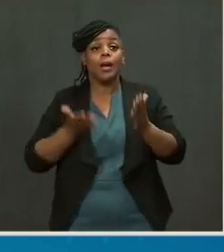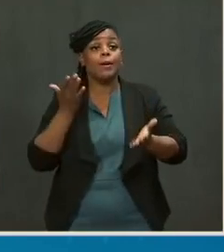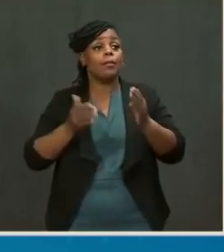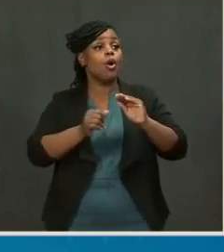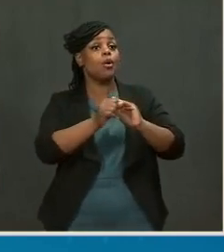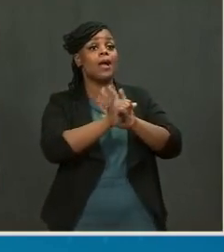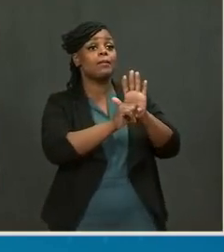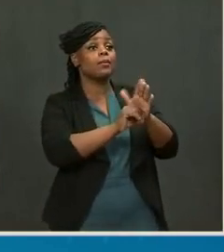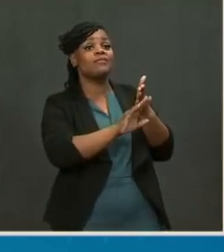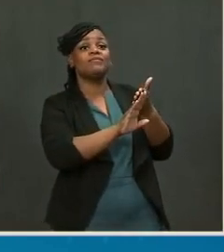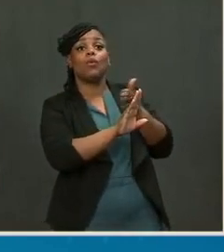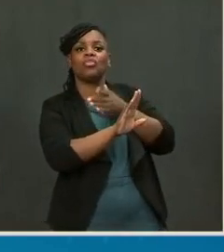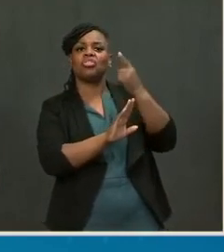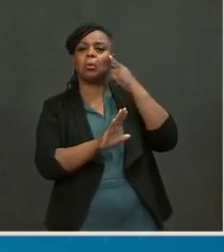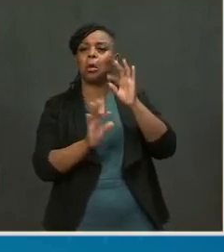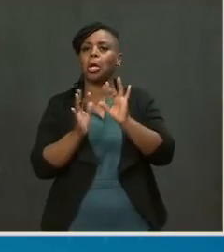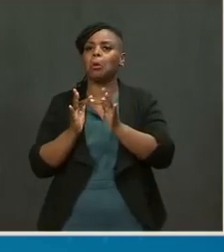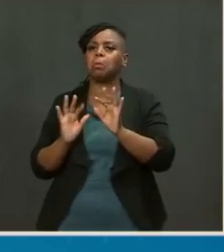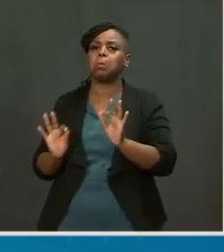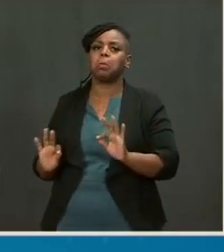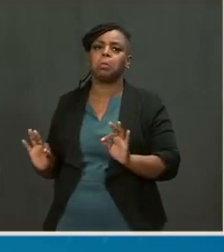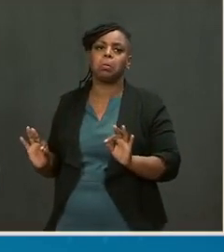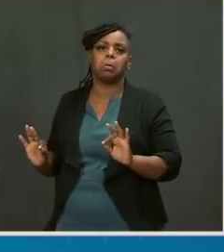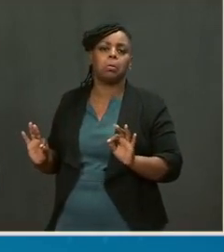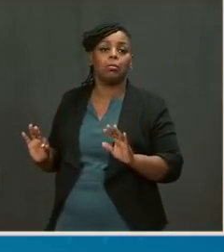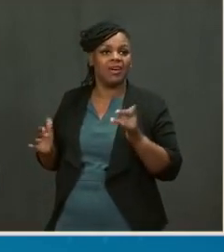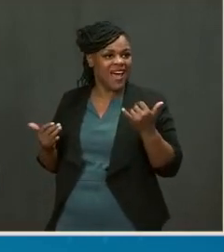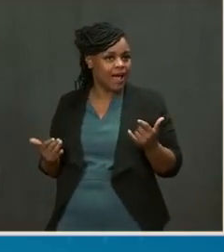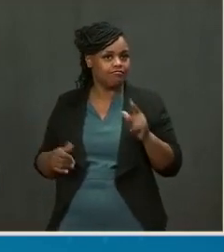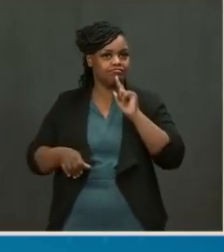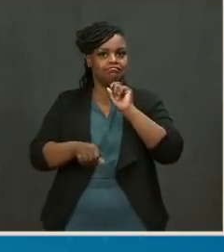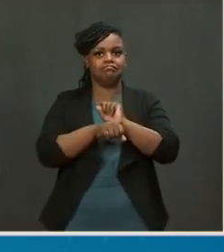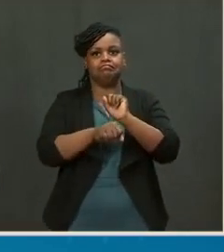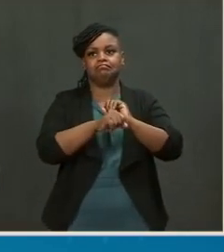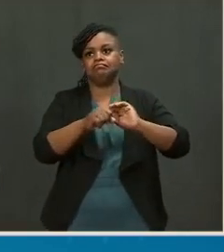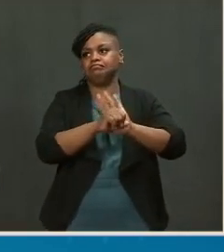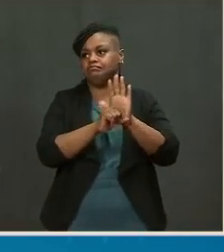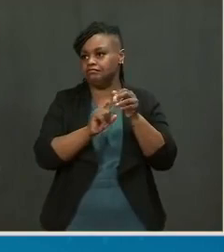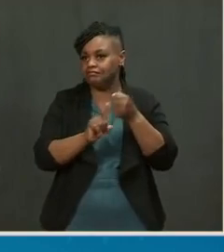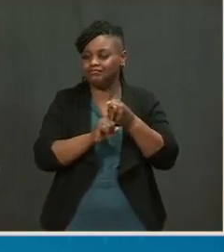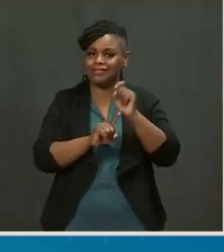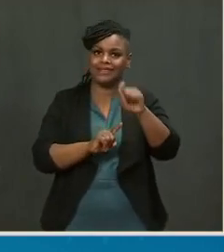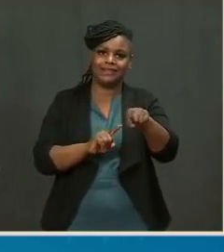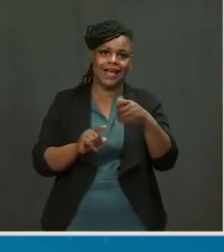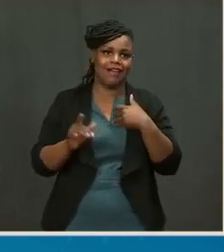necessity. That our small businesses need access to broadband to be able to